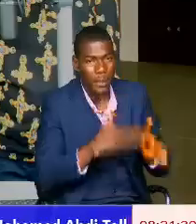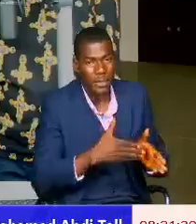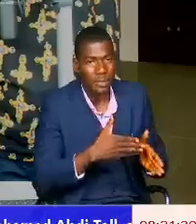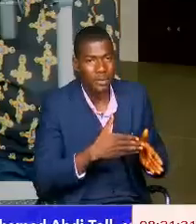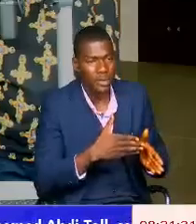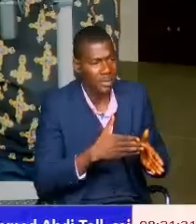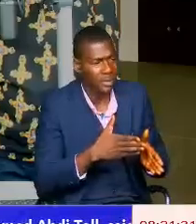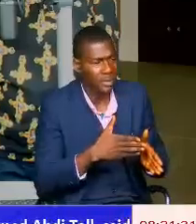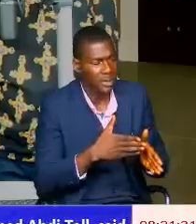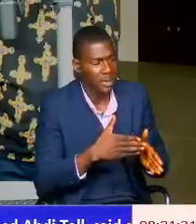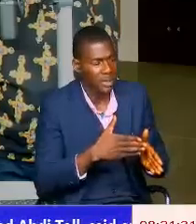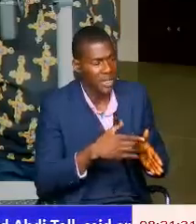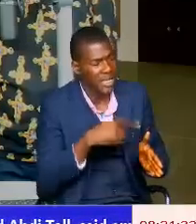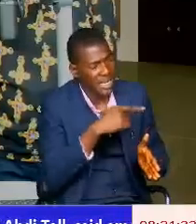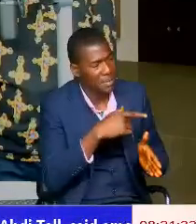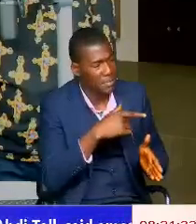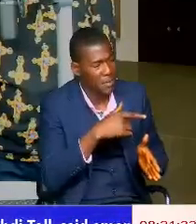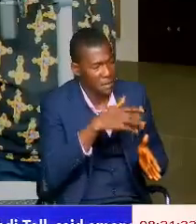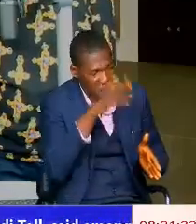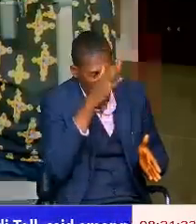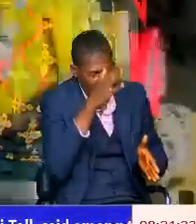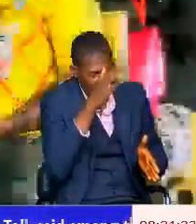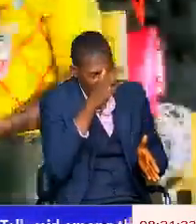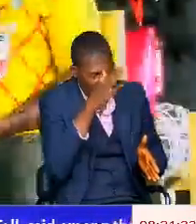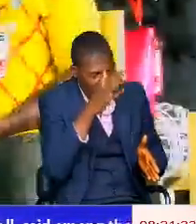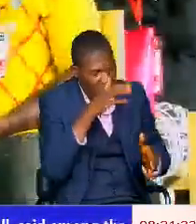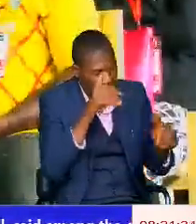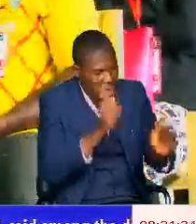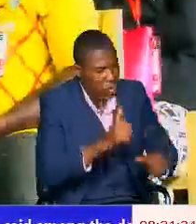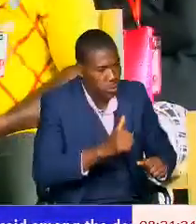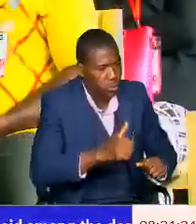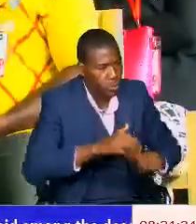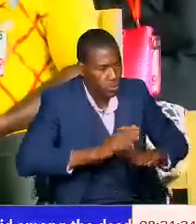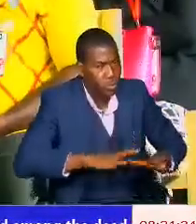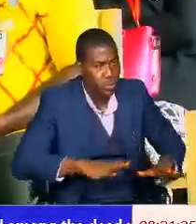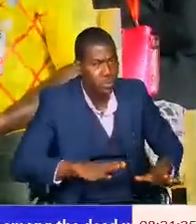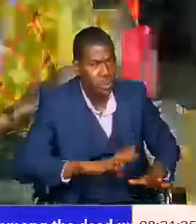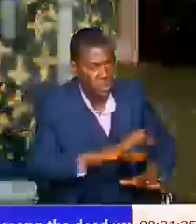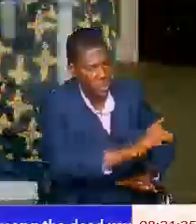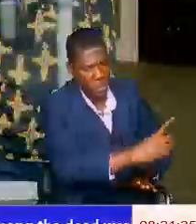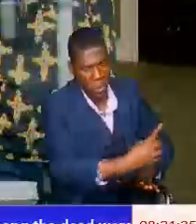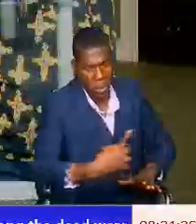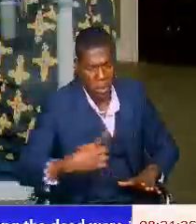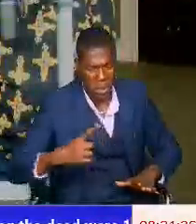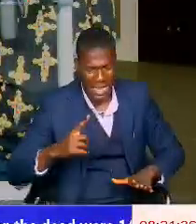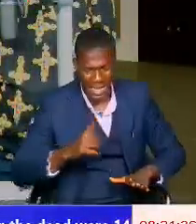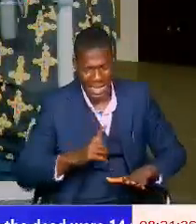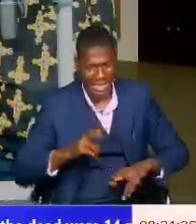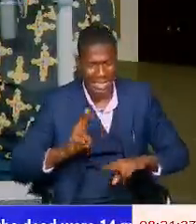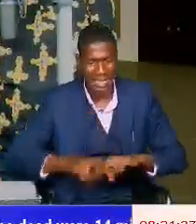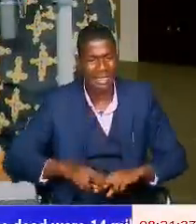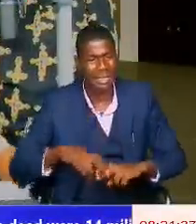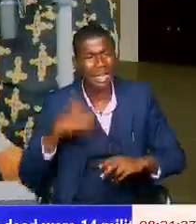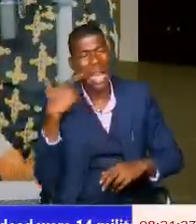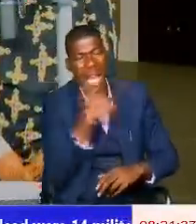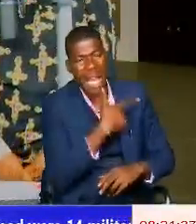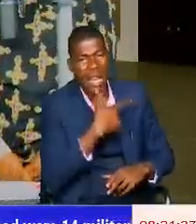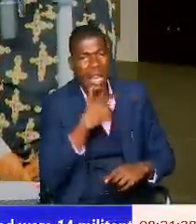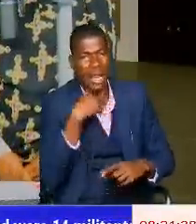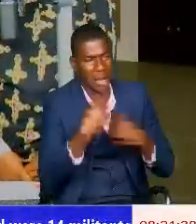father, will go born more children by the grace of God. Come here, come sit down, lie.